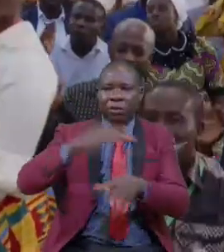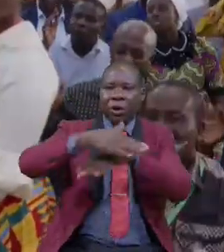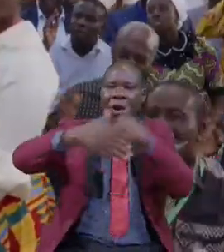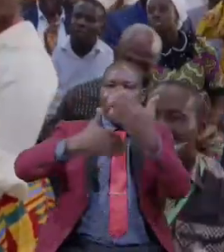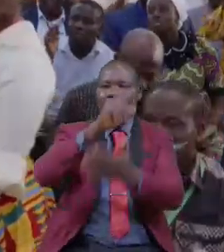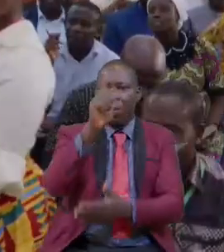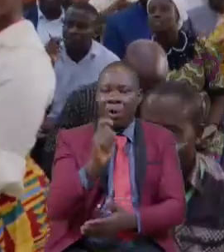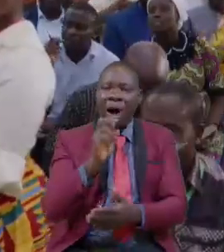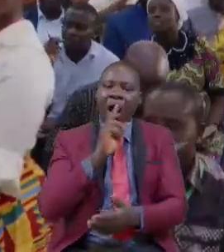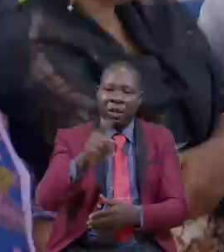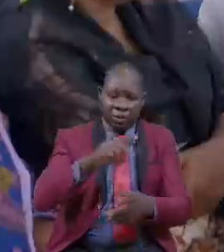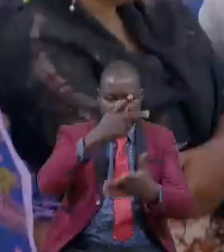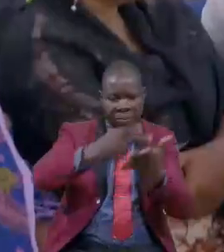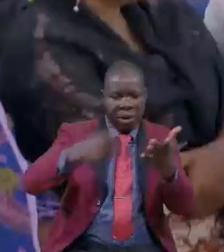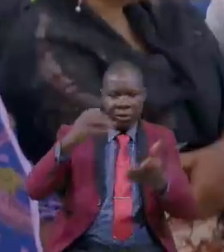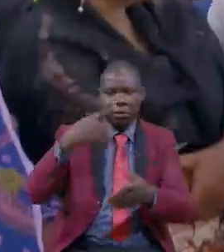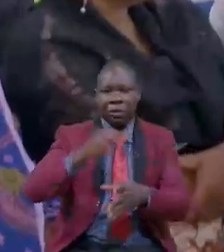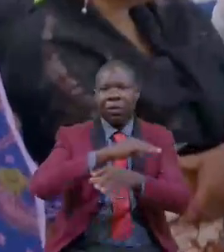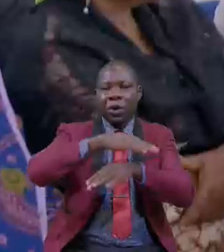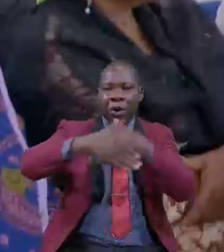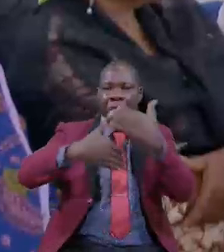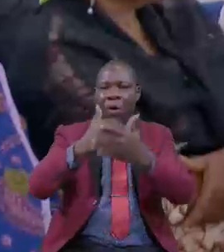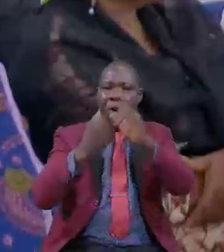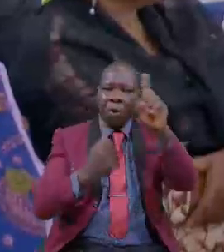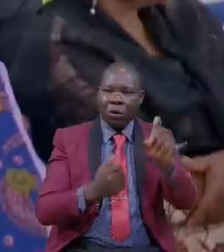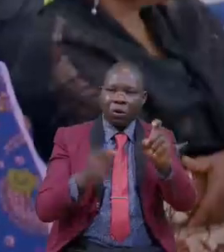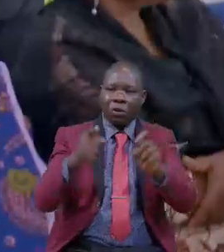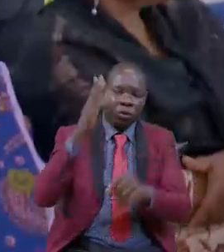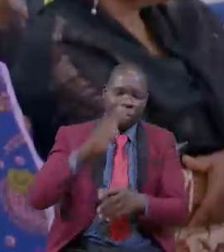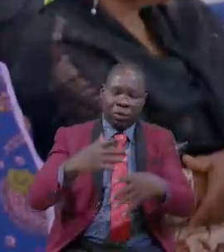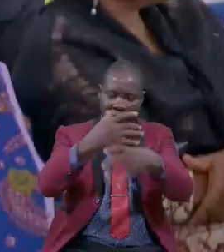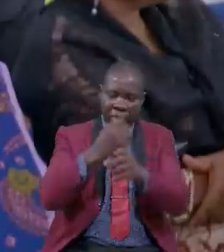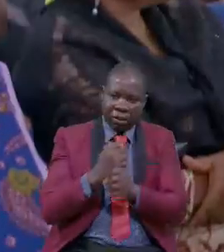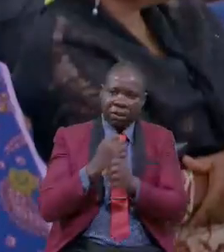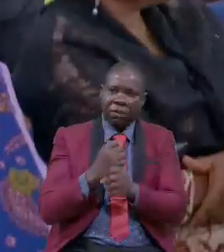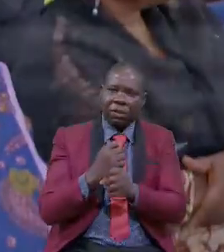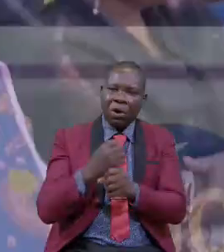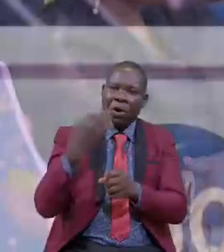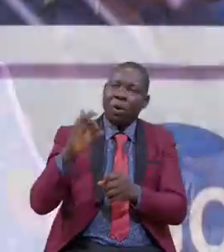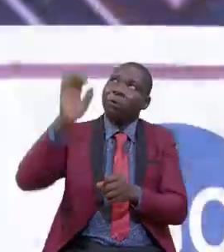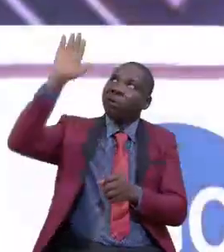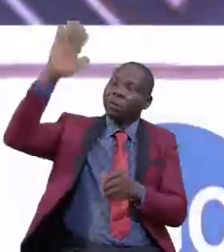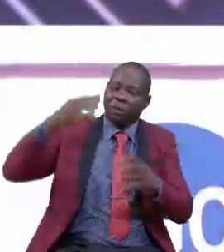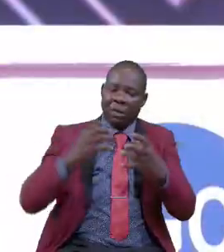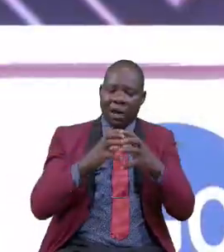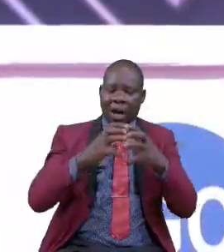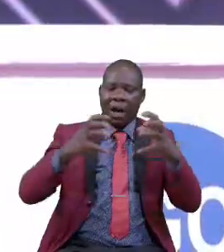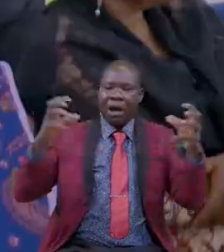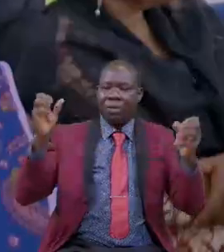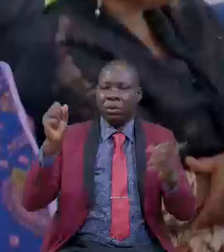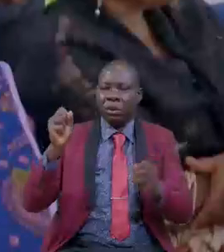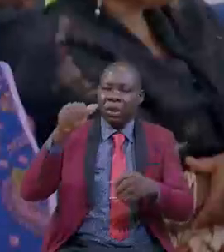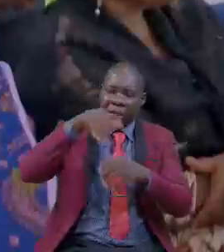all? Yes. You will receive of his abundance in Jesus'